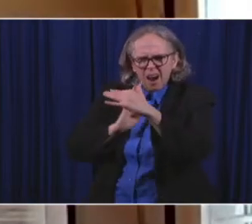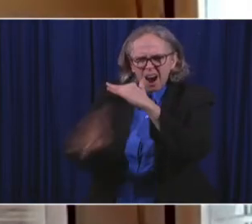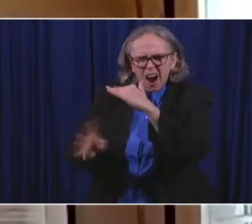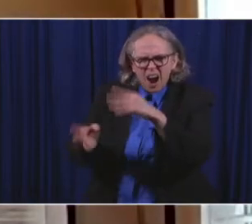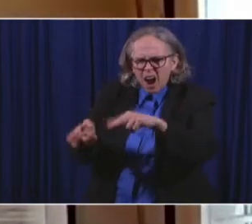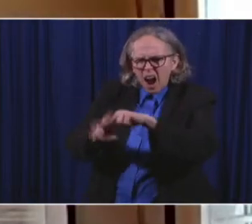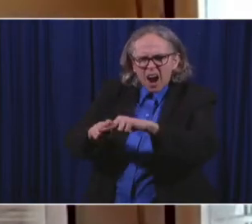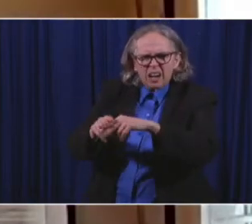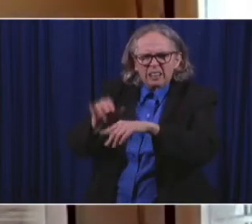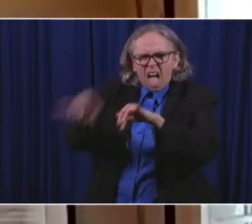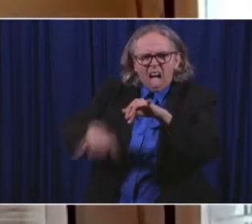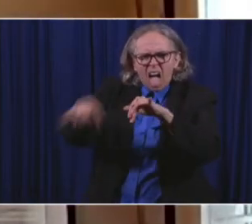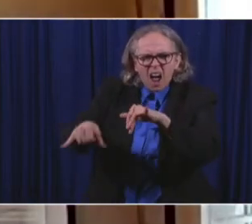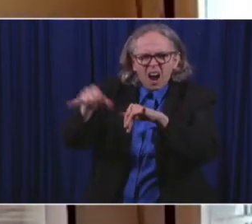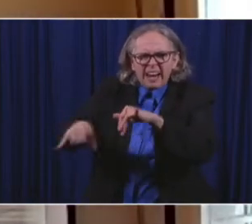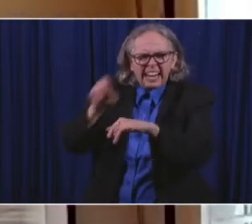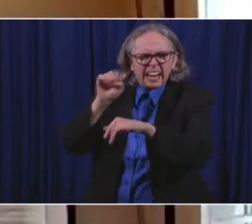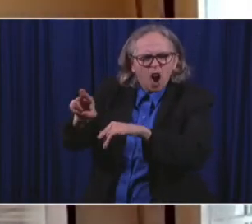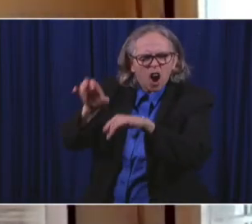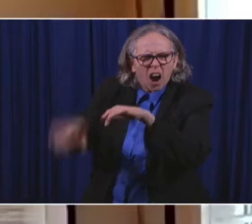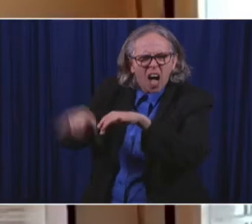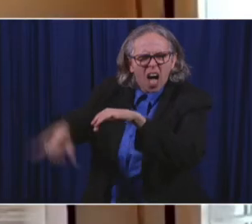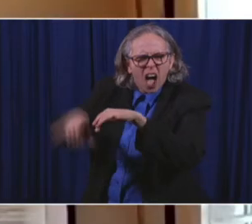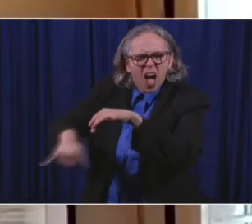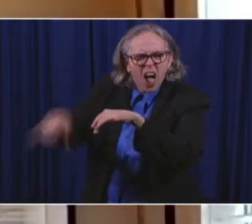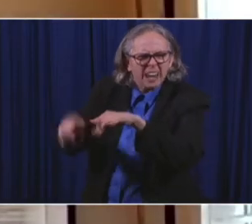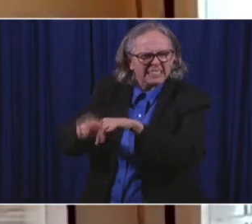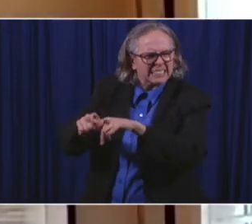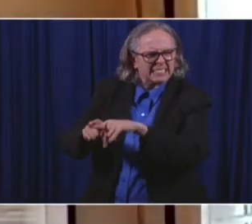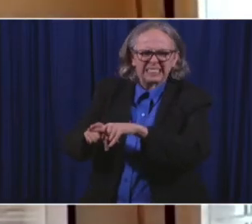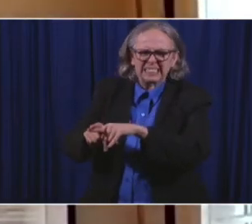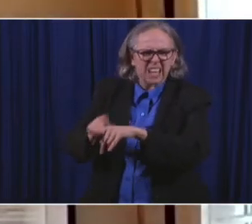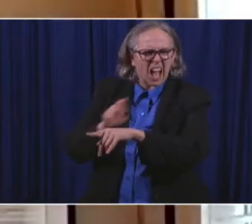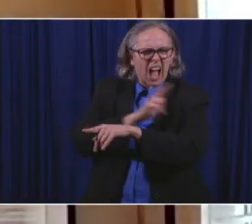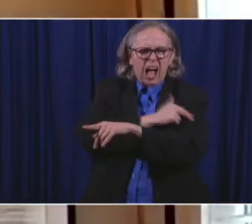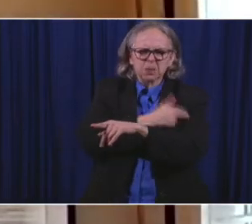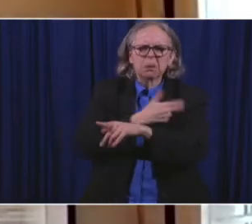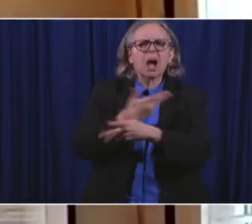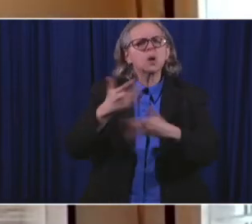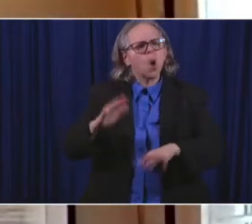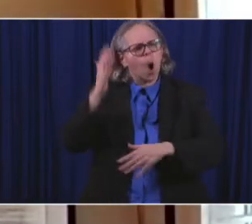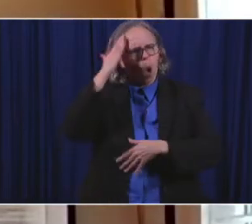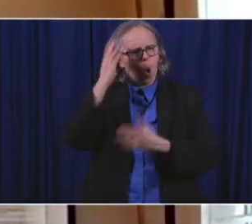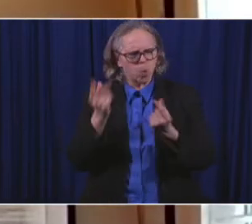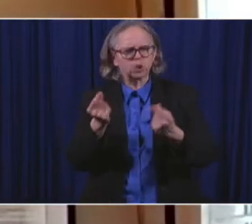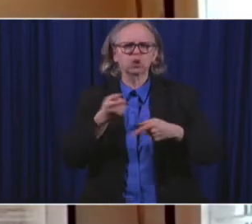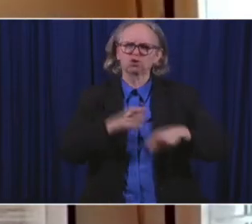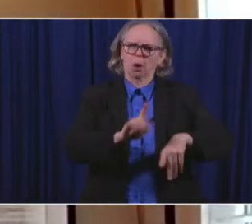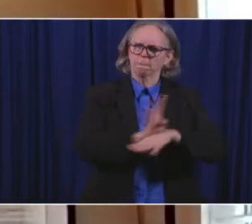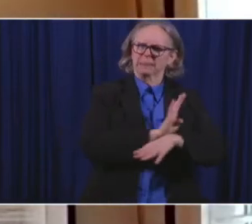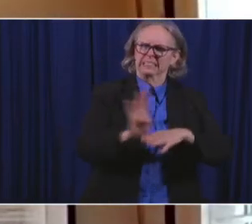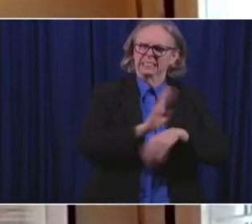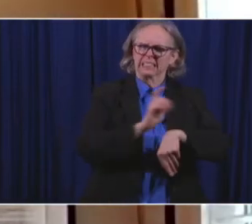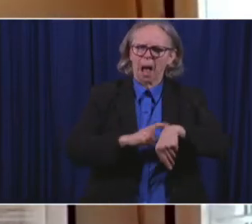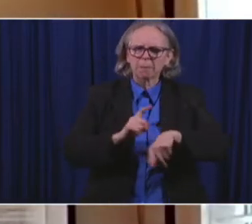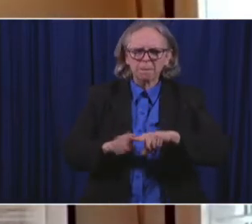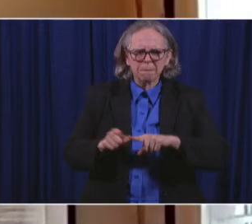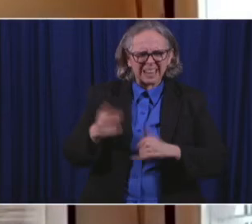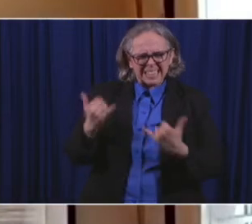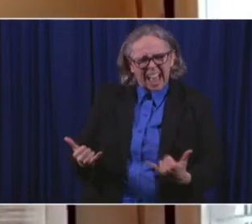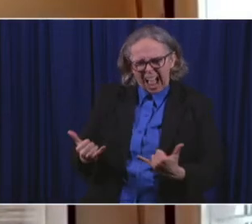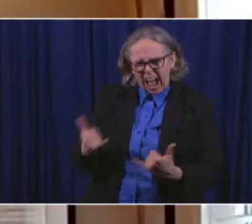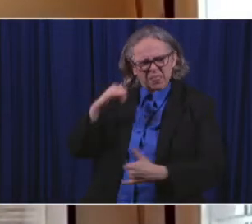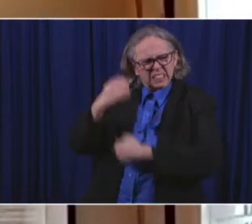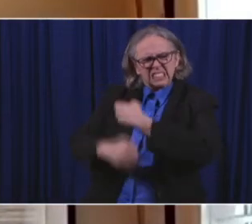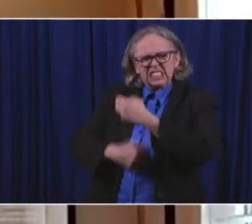in hospitals, of late, what they're experiencing is a continuously busy